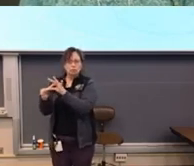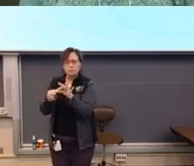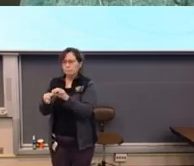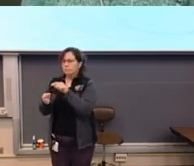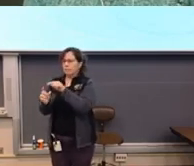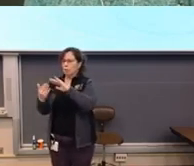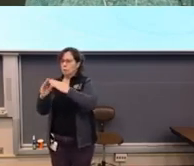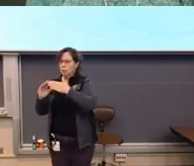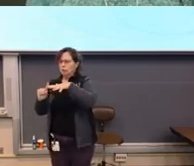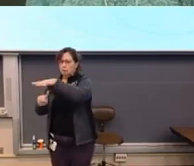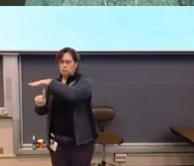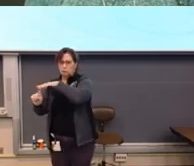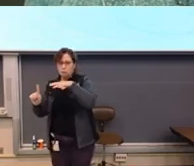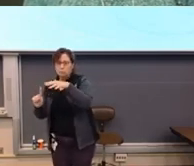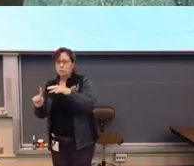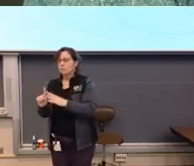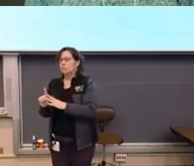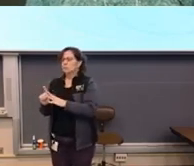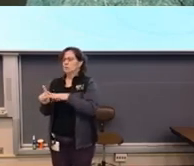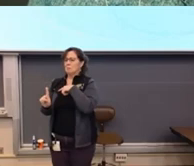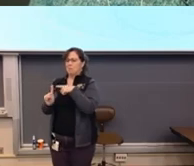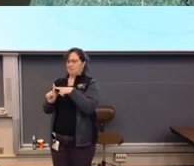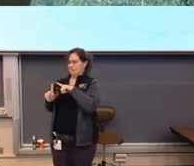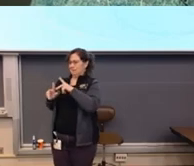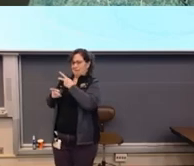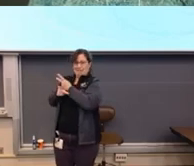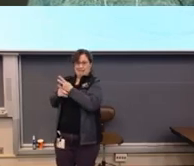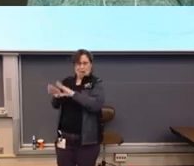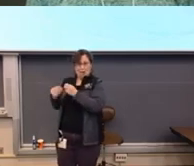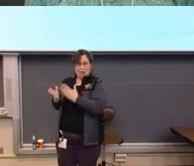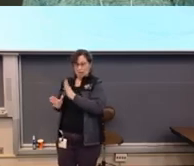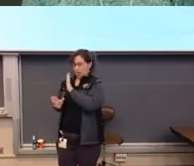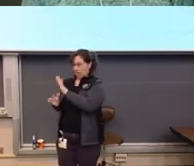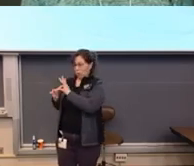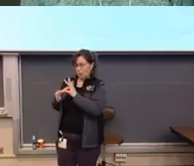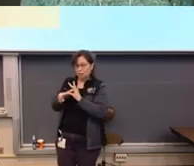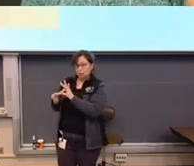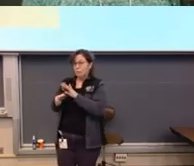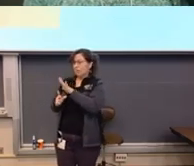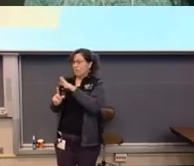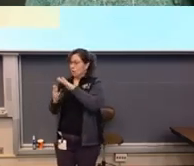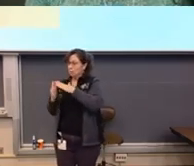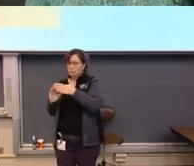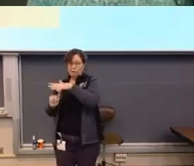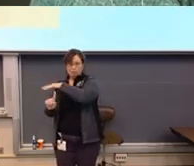community, and also the family caregiver in terms of their relationships and community. So the